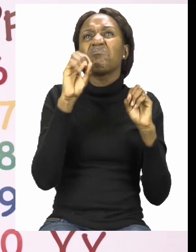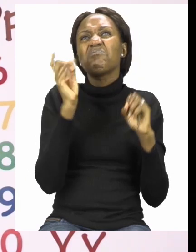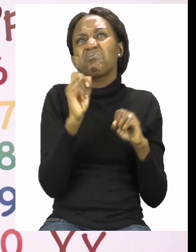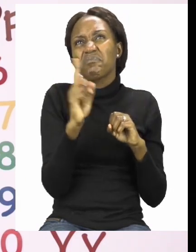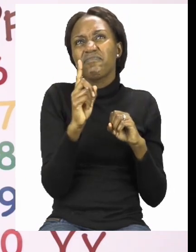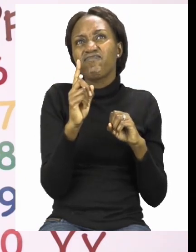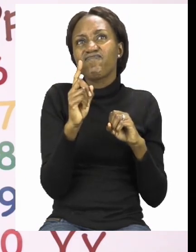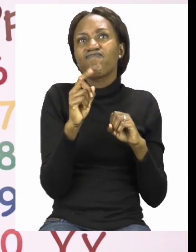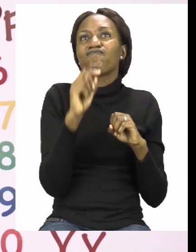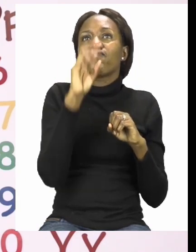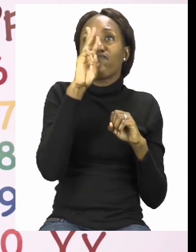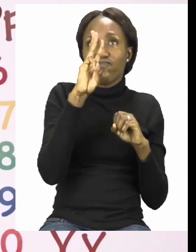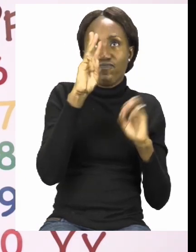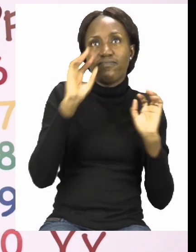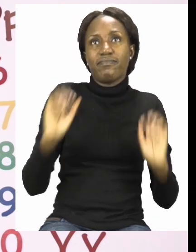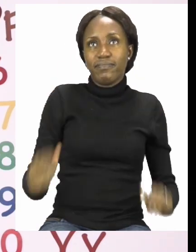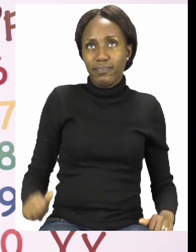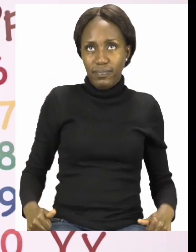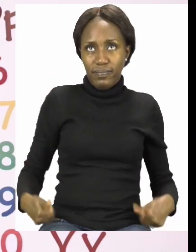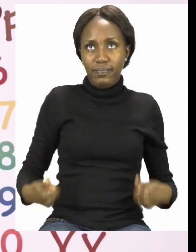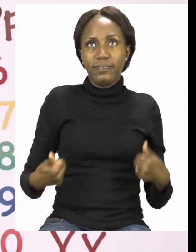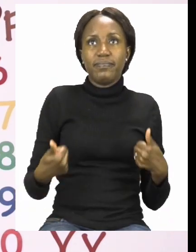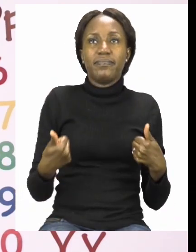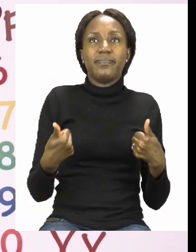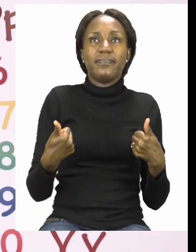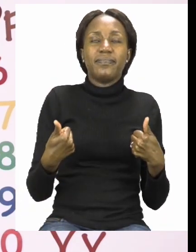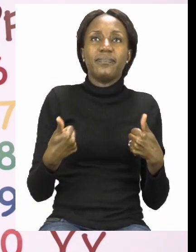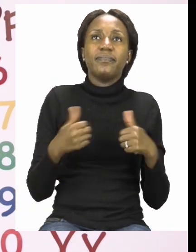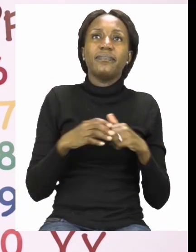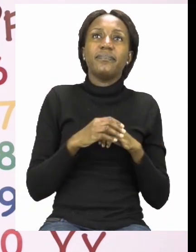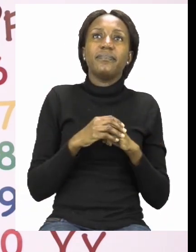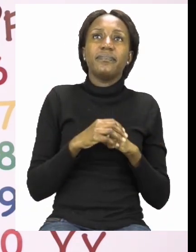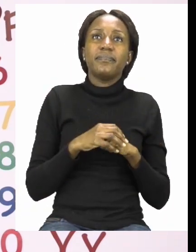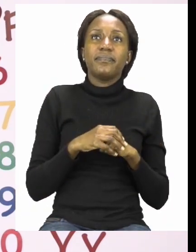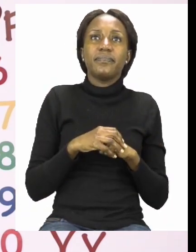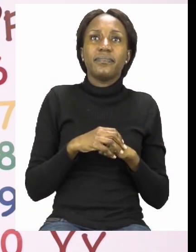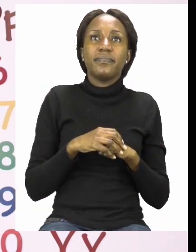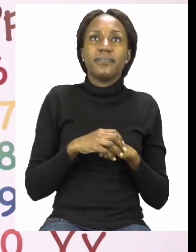We need to say 3 boys.